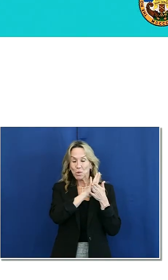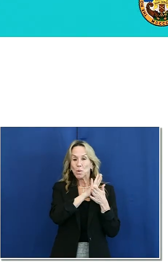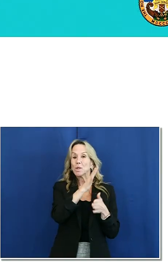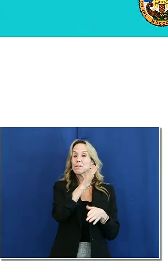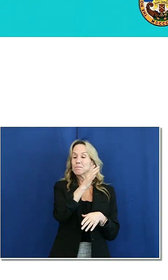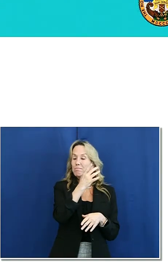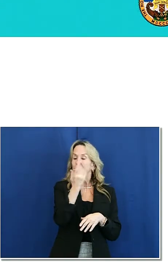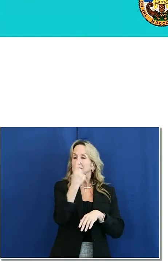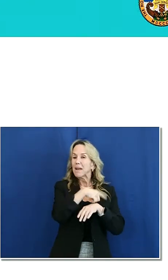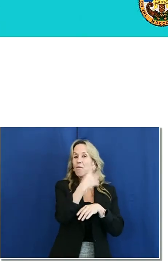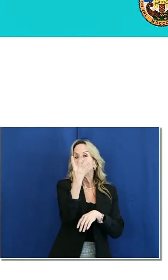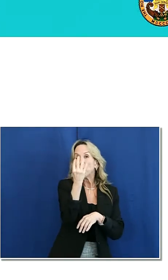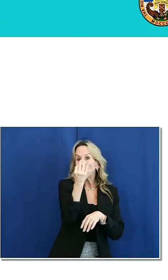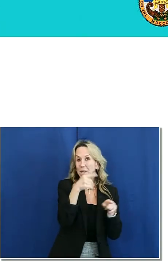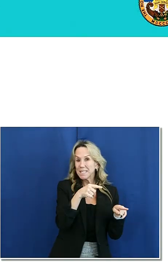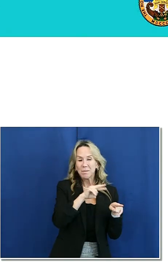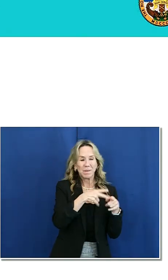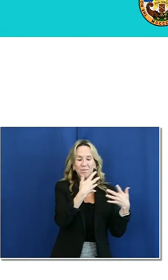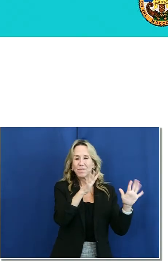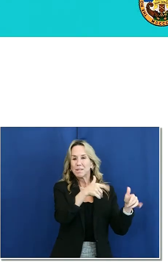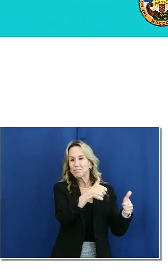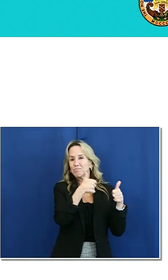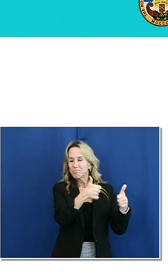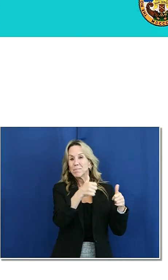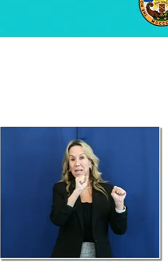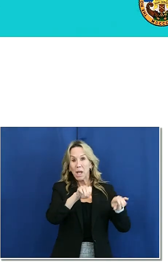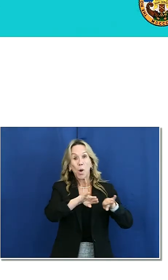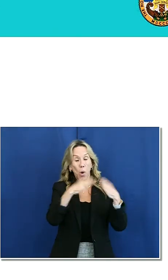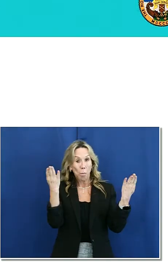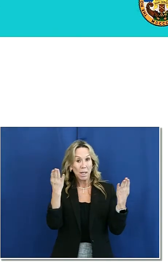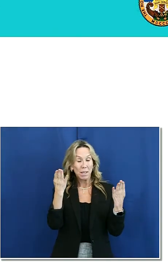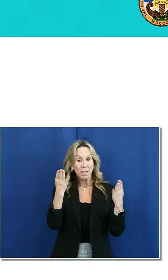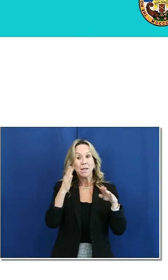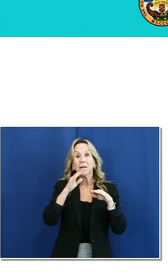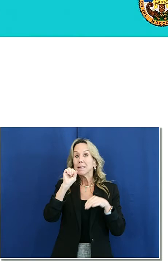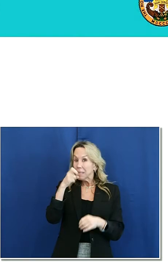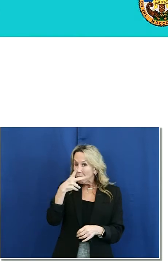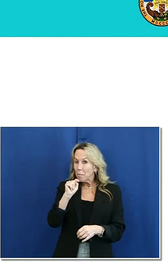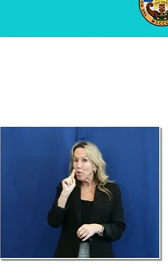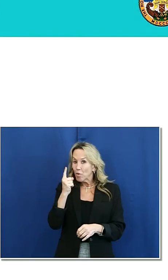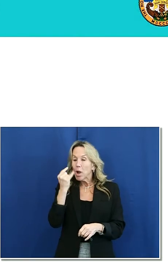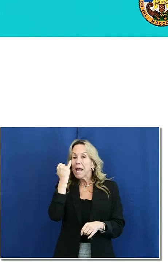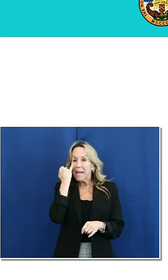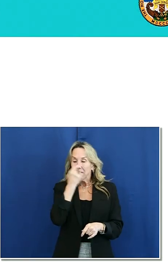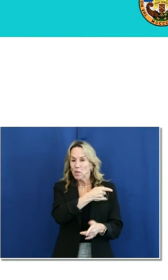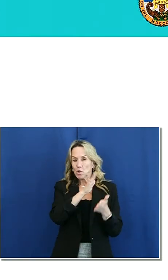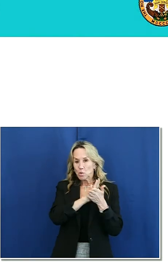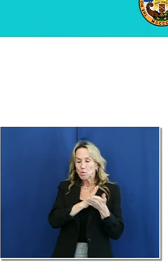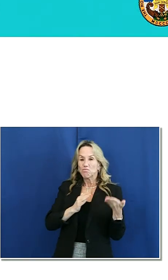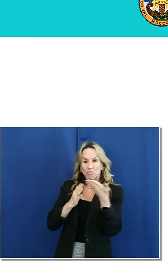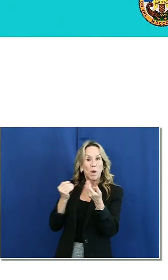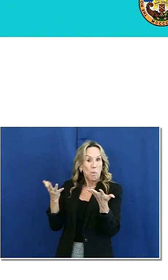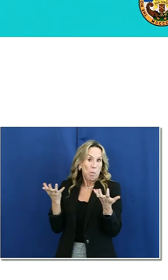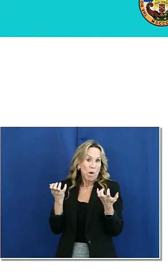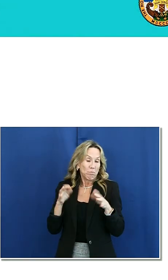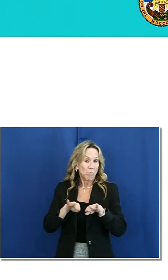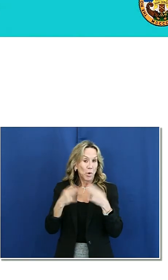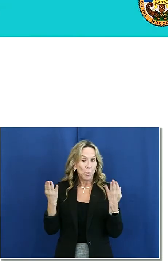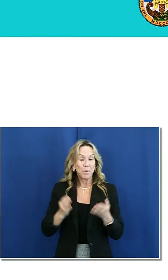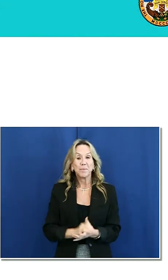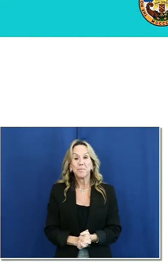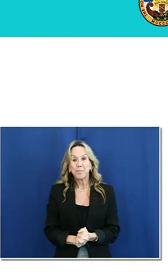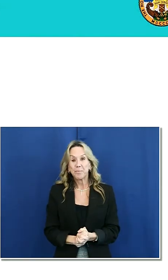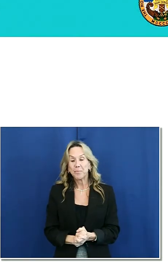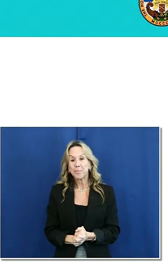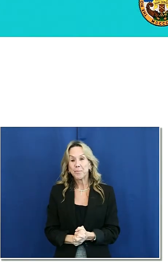K through 12 schools can open on September 1st if they choose to do so. This slide also, if you need to